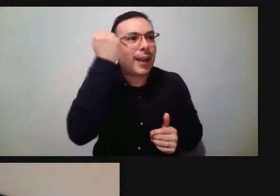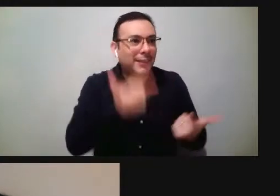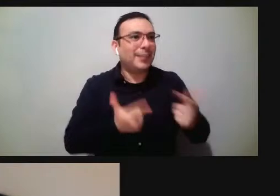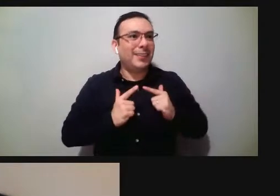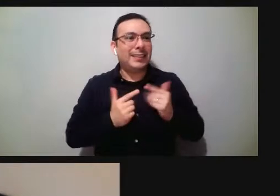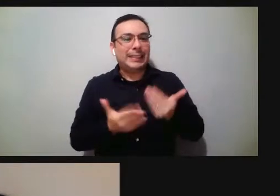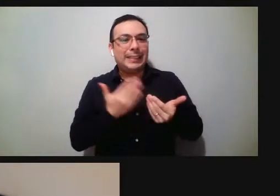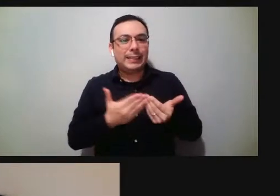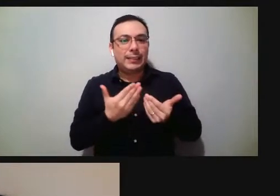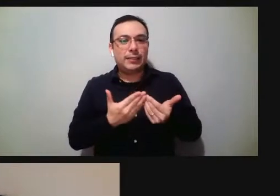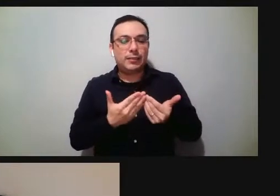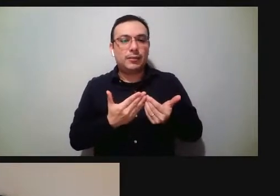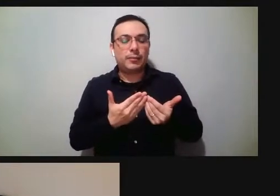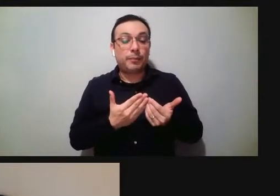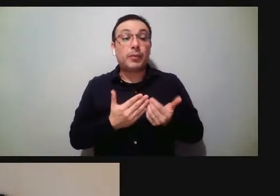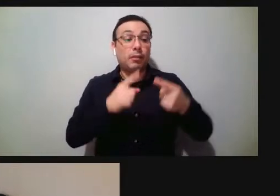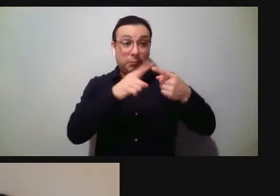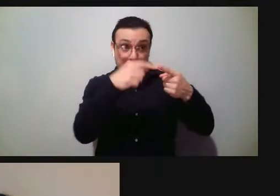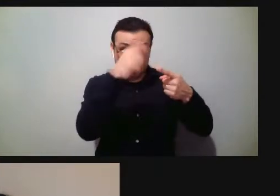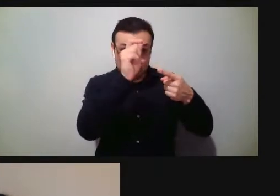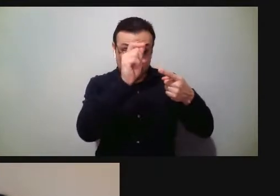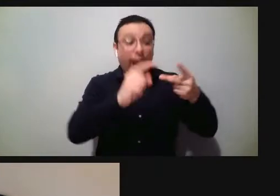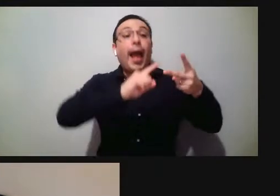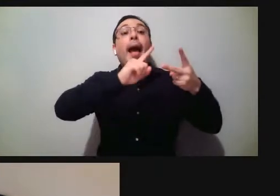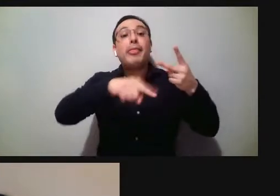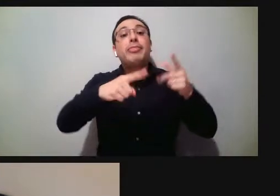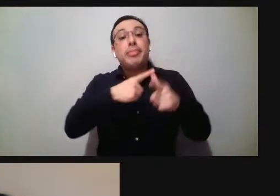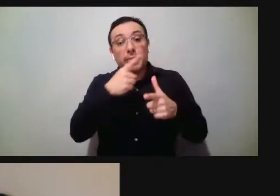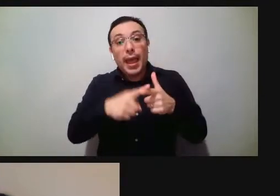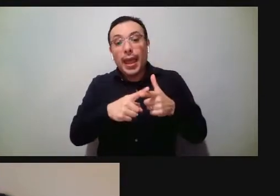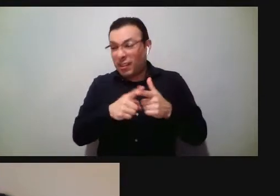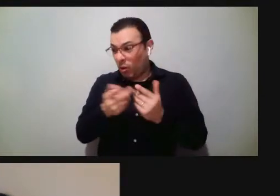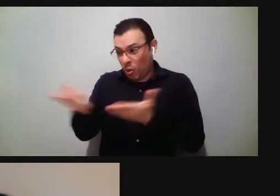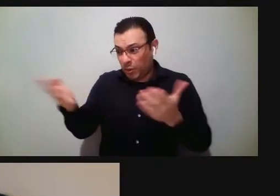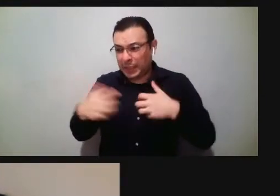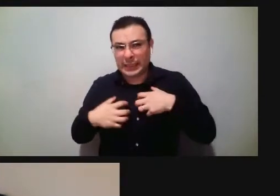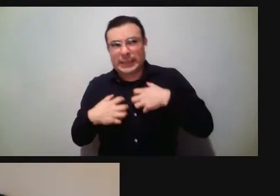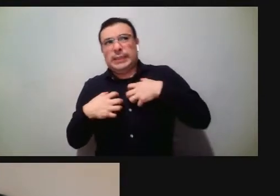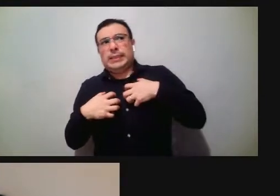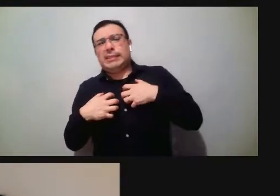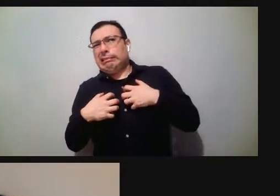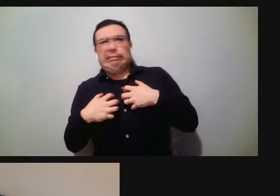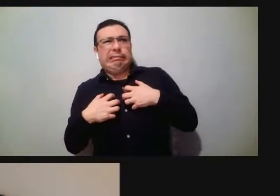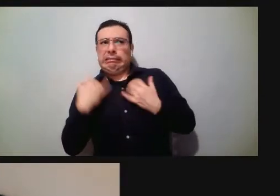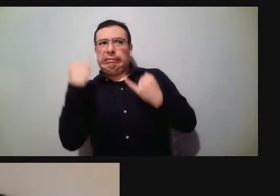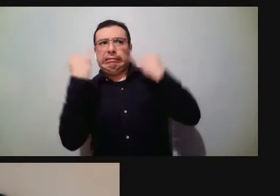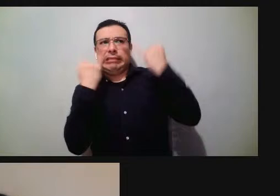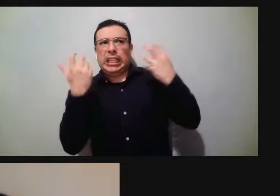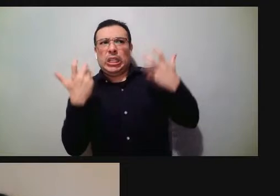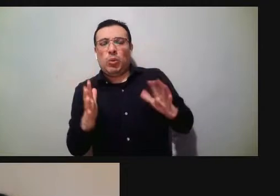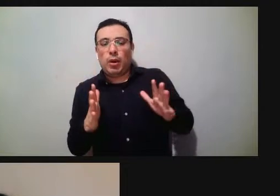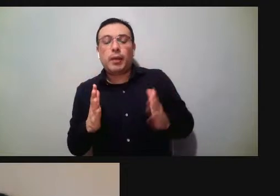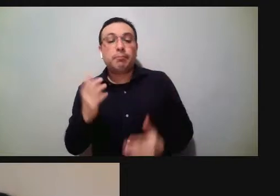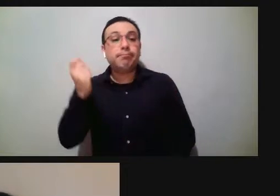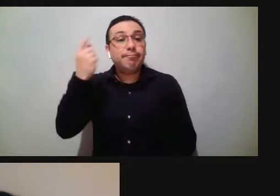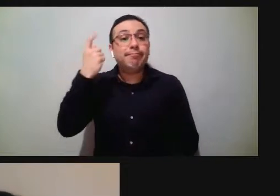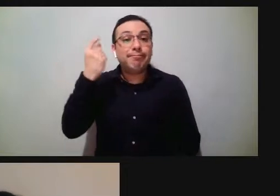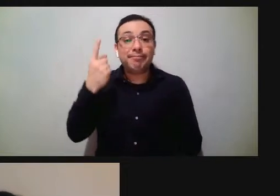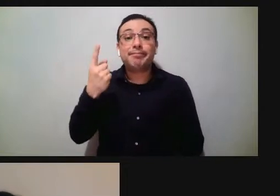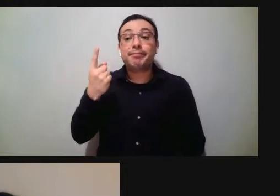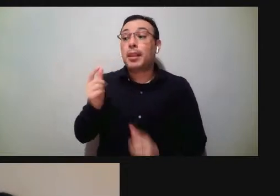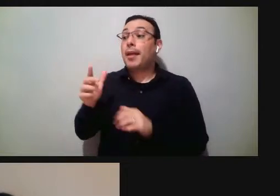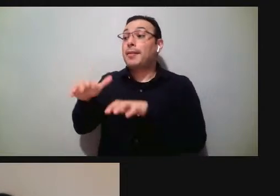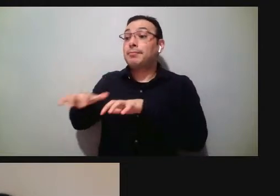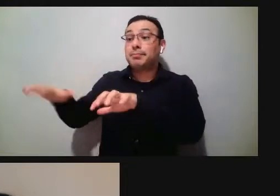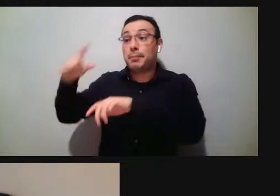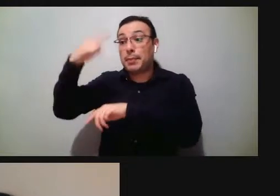address hesitancy and address it directly in terms of the history in our country of medical and scientific distrust, because that is